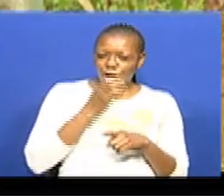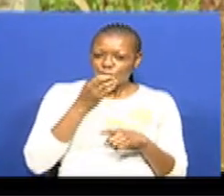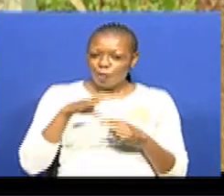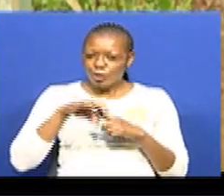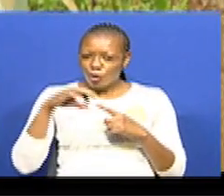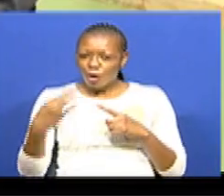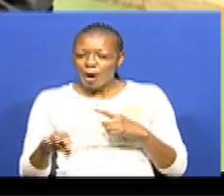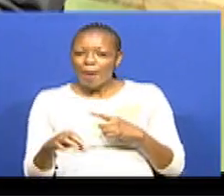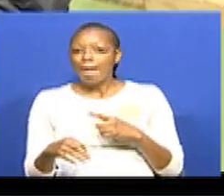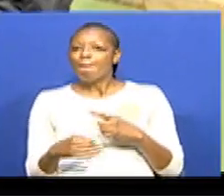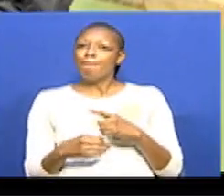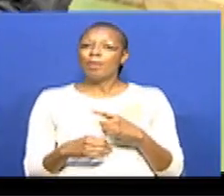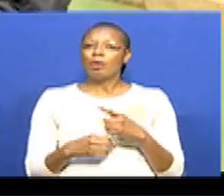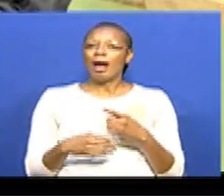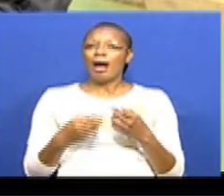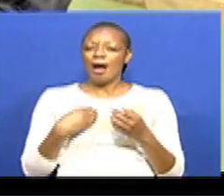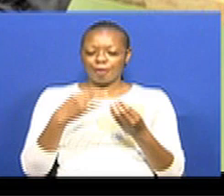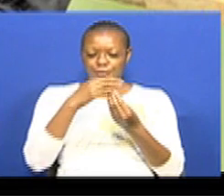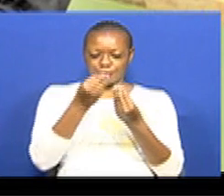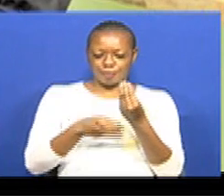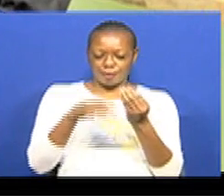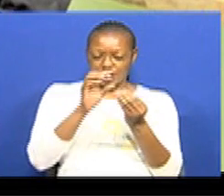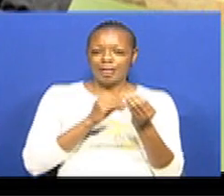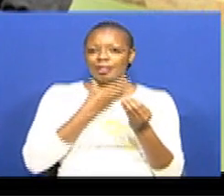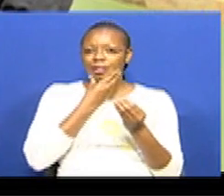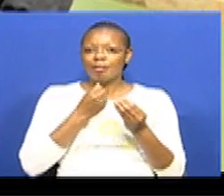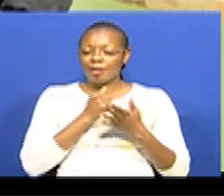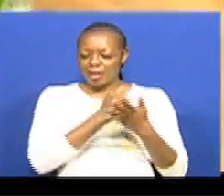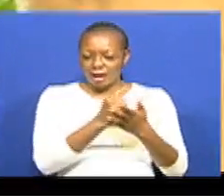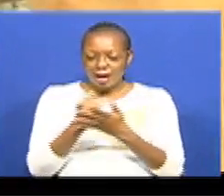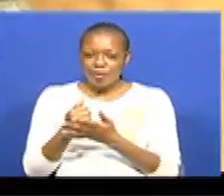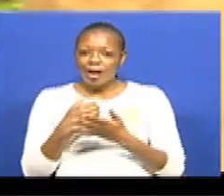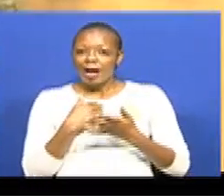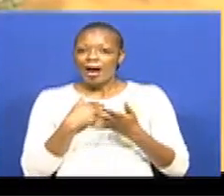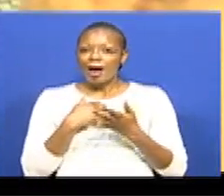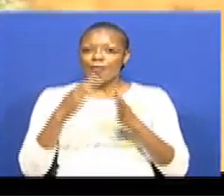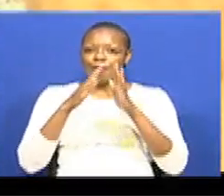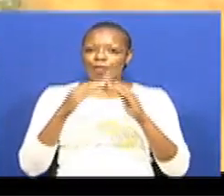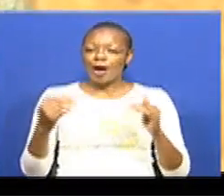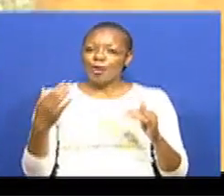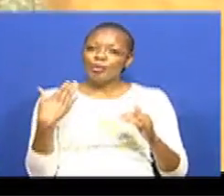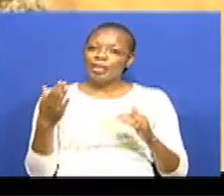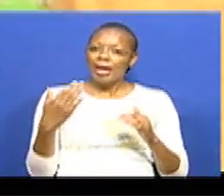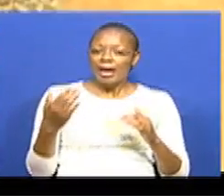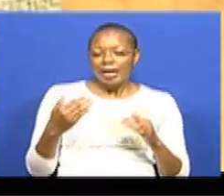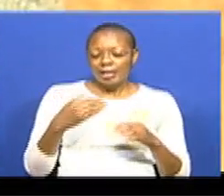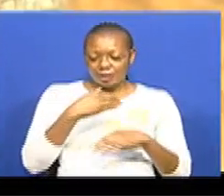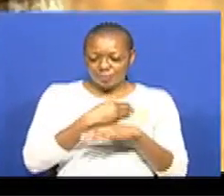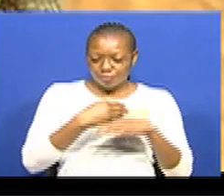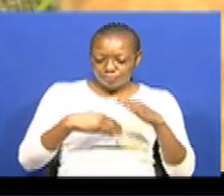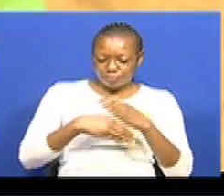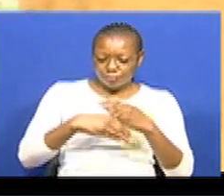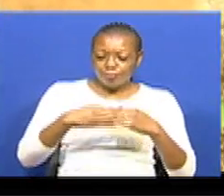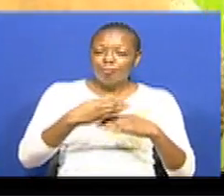tomato, ndizi na mahindi kwa usaidizi wa baba yao. Hata wameweza kutengeza greenhouse yao ya kupanda mboga kwa